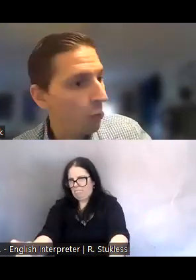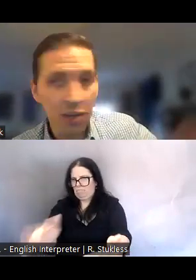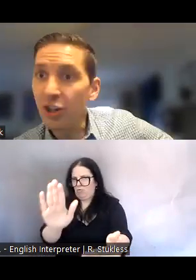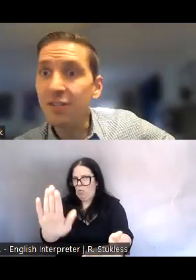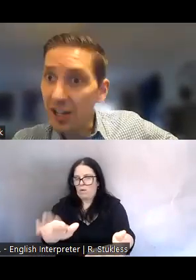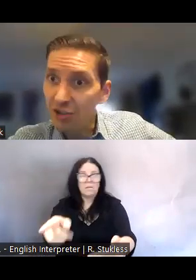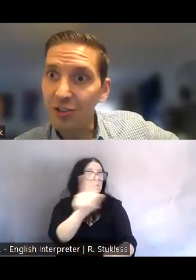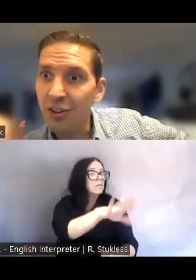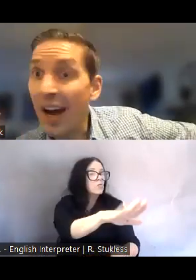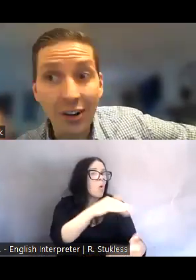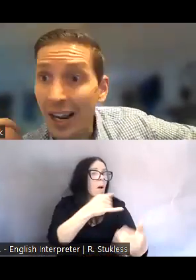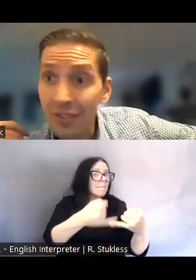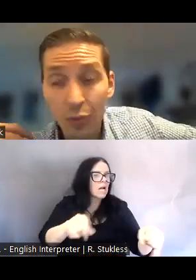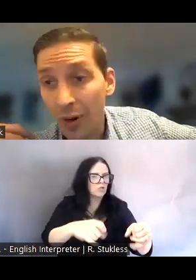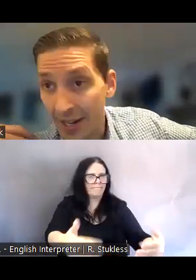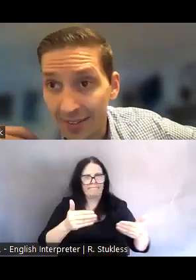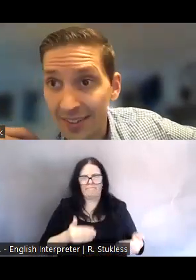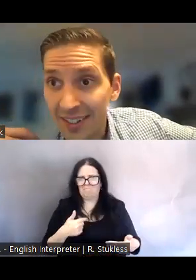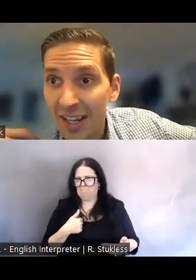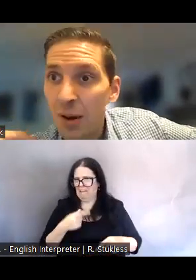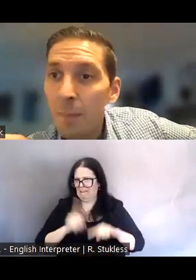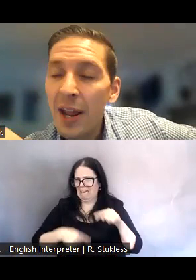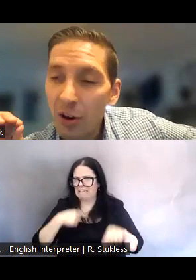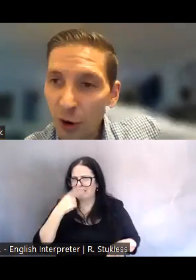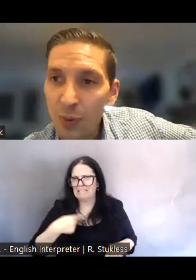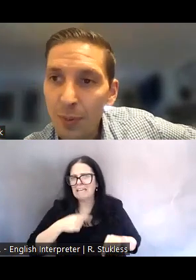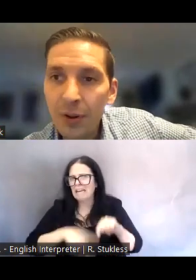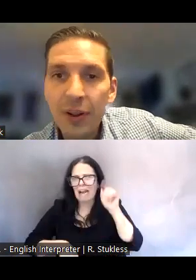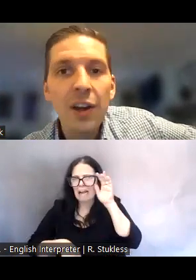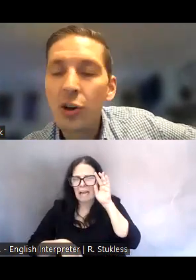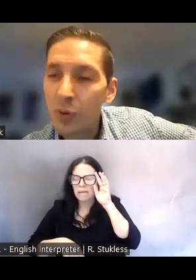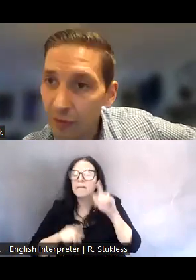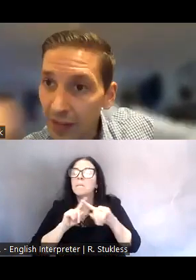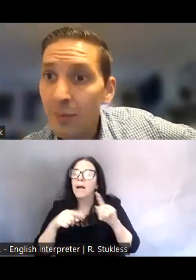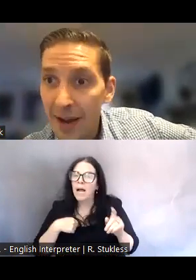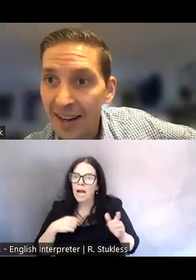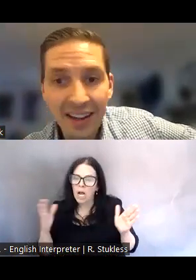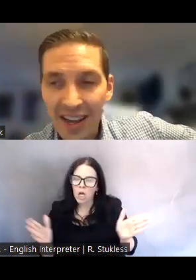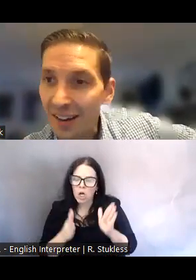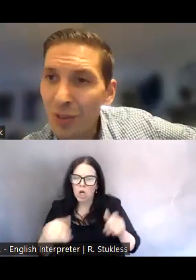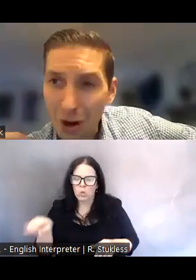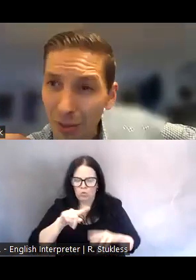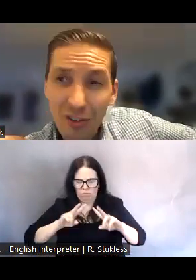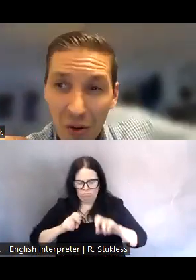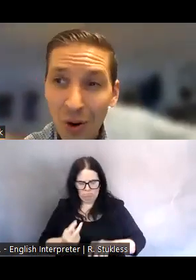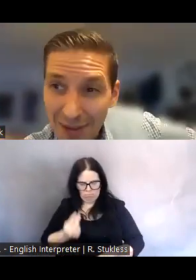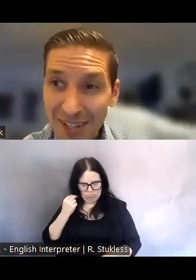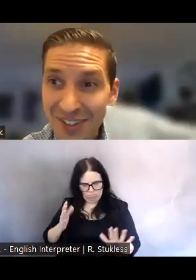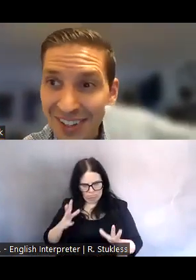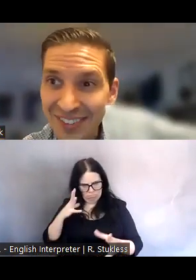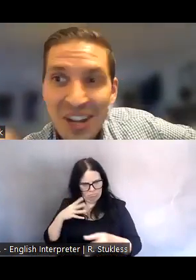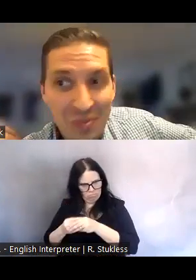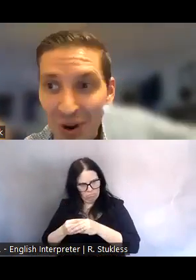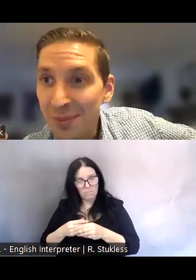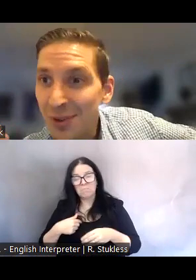be. Here's what you should and you shouldn't do. I don't have that right. But I encourage people to reflect back. Again, with all this homework I'm